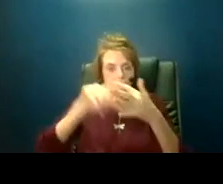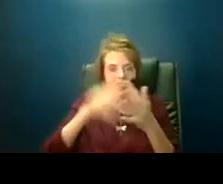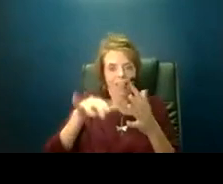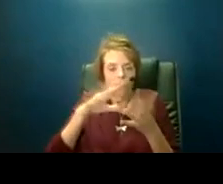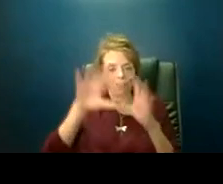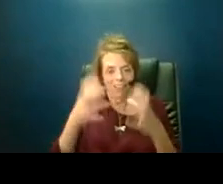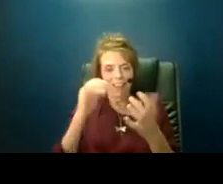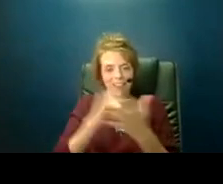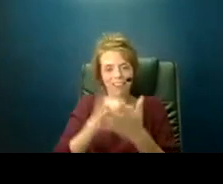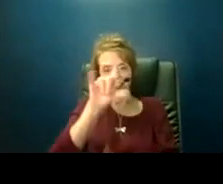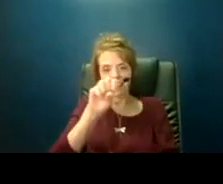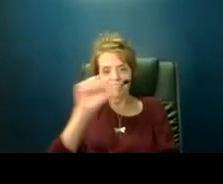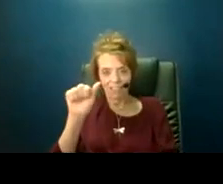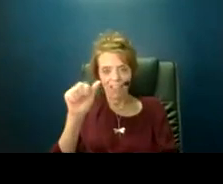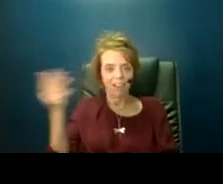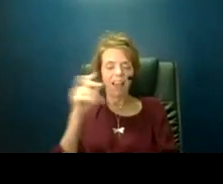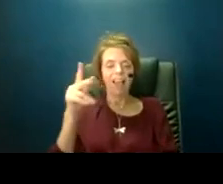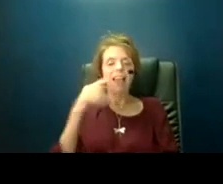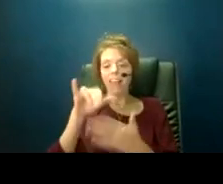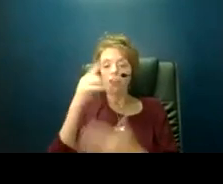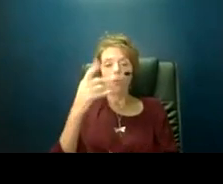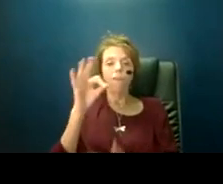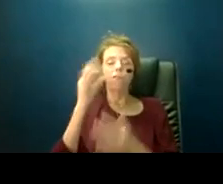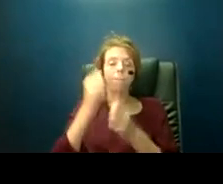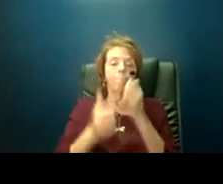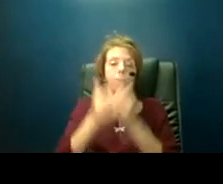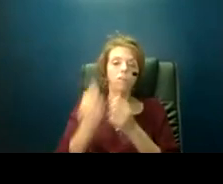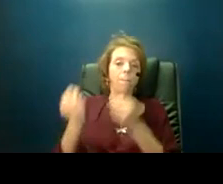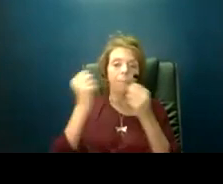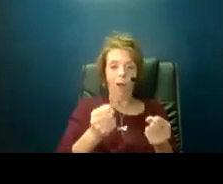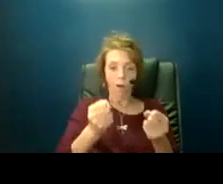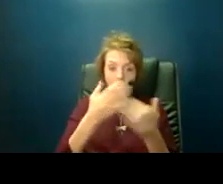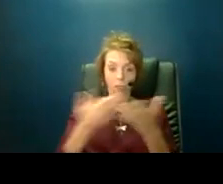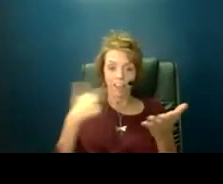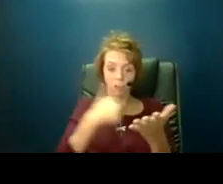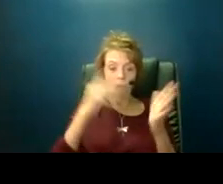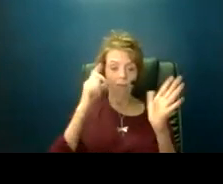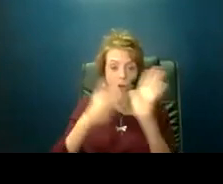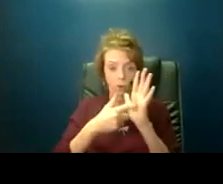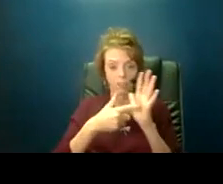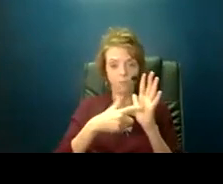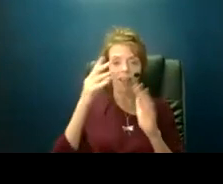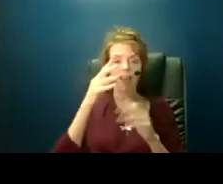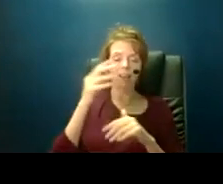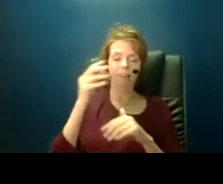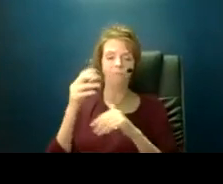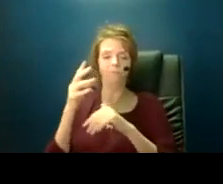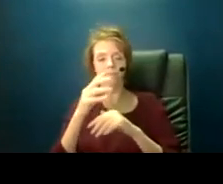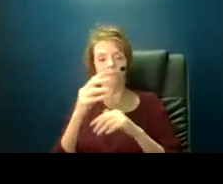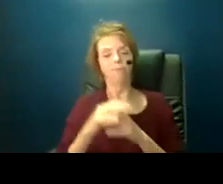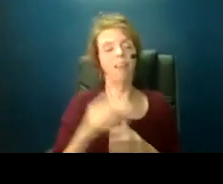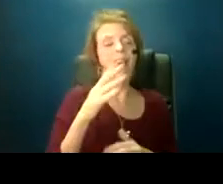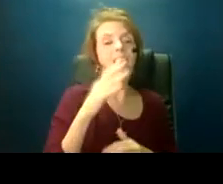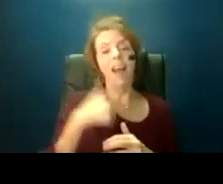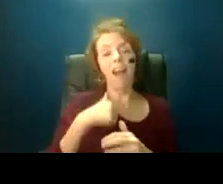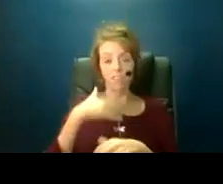in. And that is one of the most powerful things we've stumbled on. And I feel like